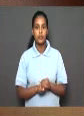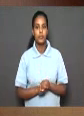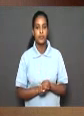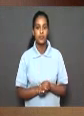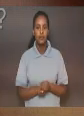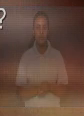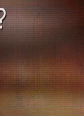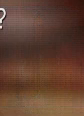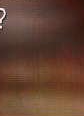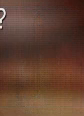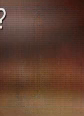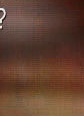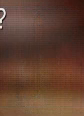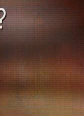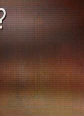Begin.